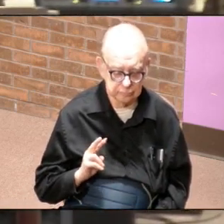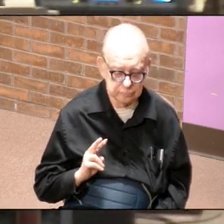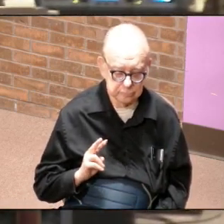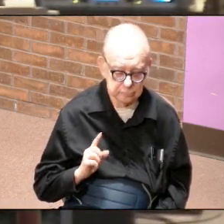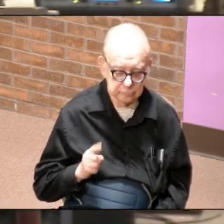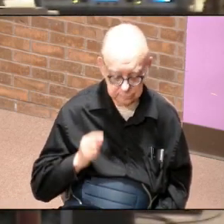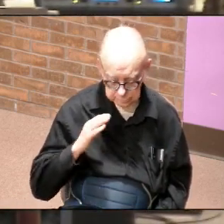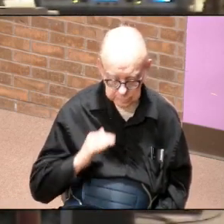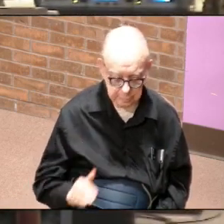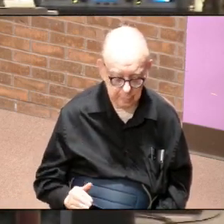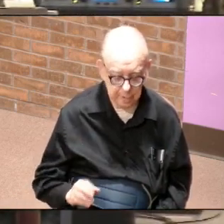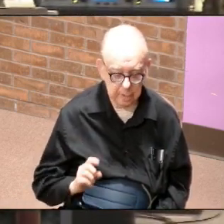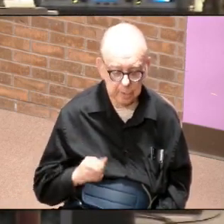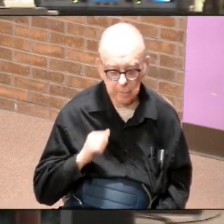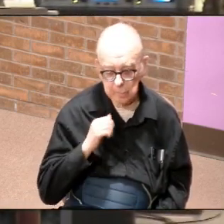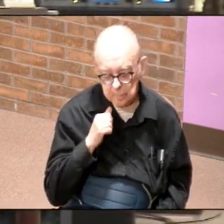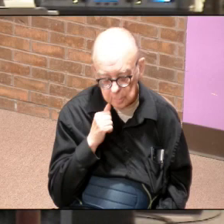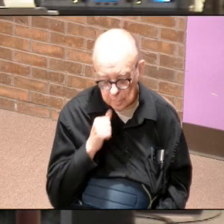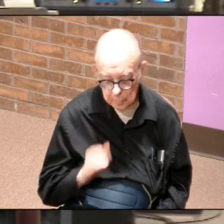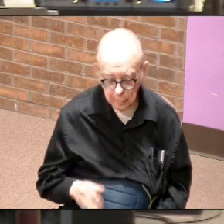boy, little girl that were playing.